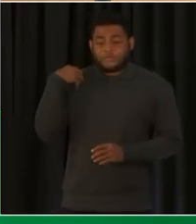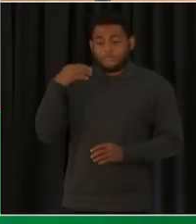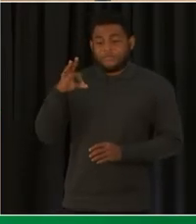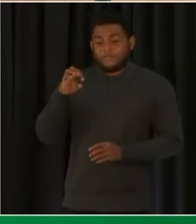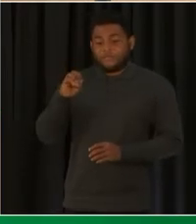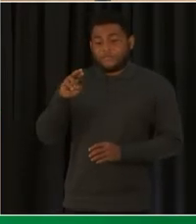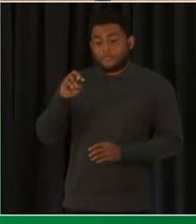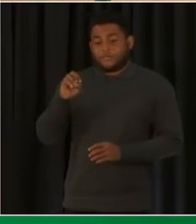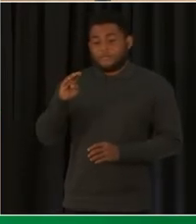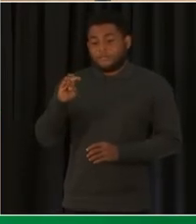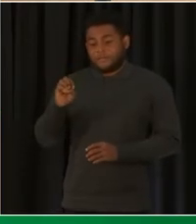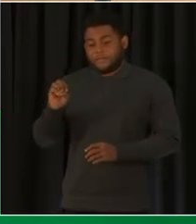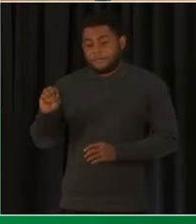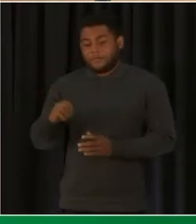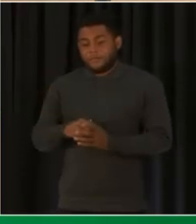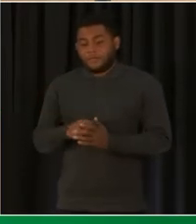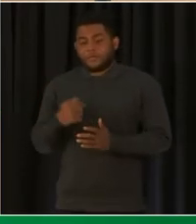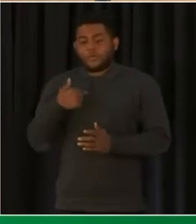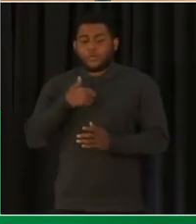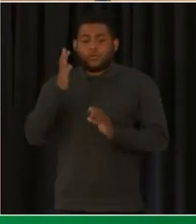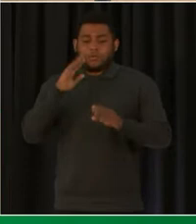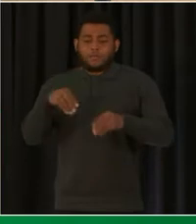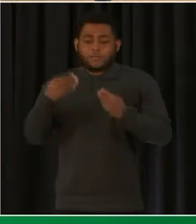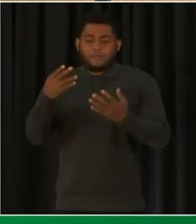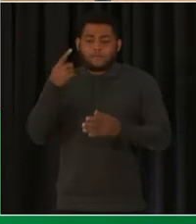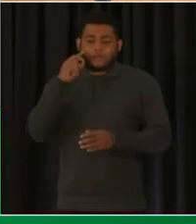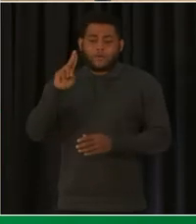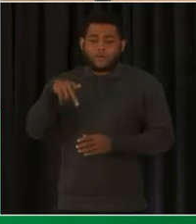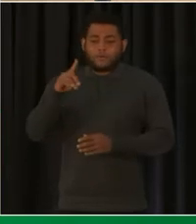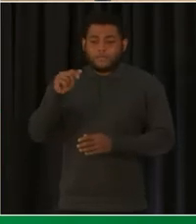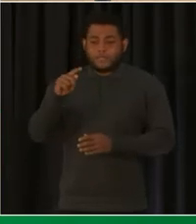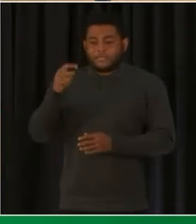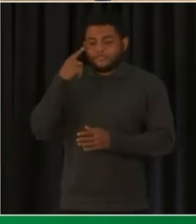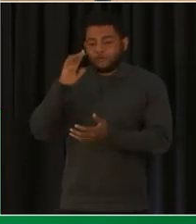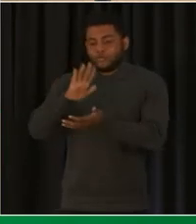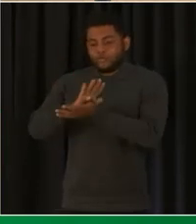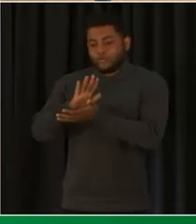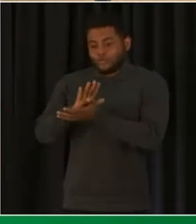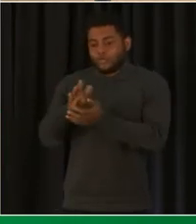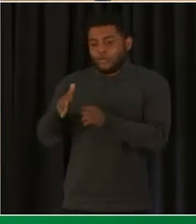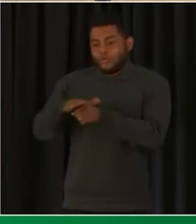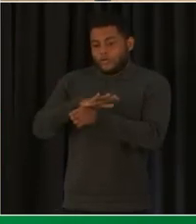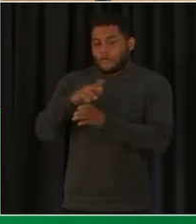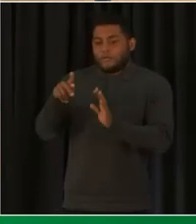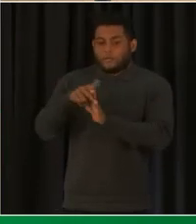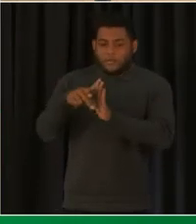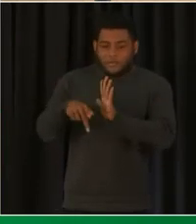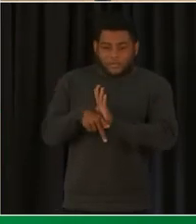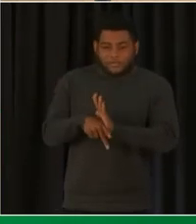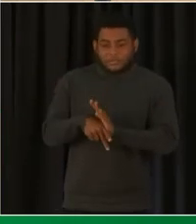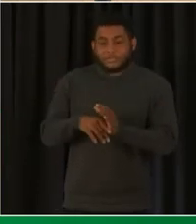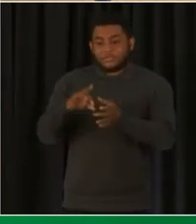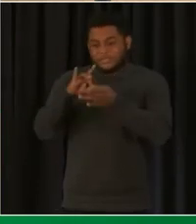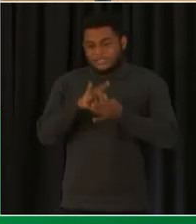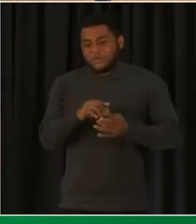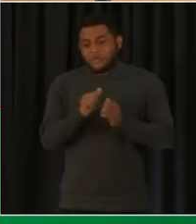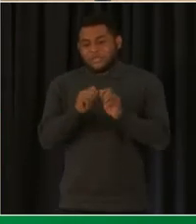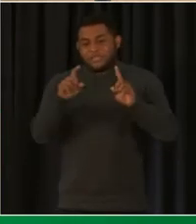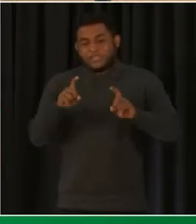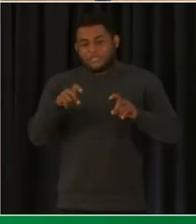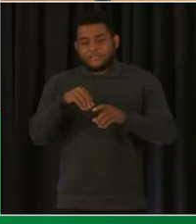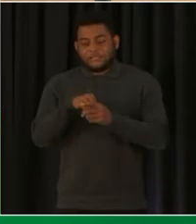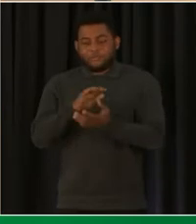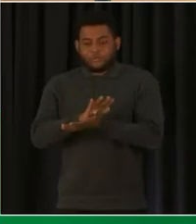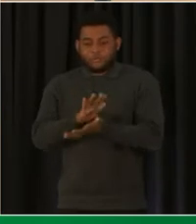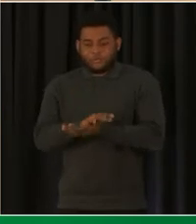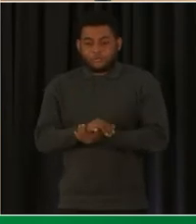Farabee, who will be providing an update on DC Public Schools COVID protocols regarding testing in schools. This is the